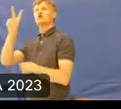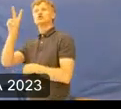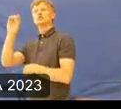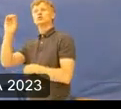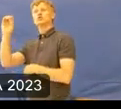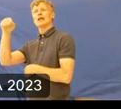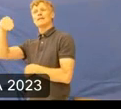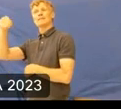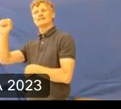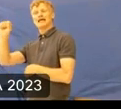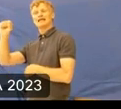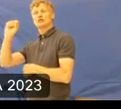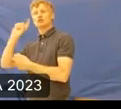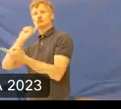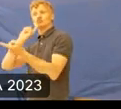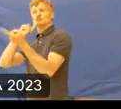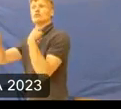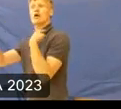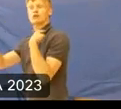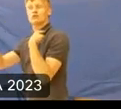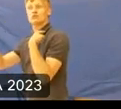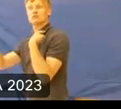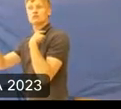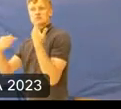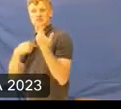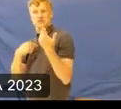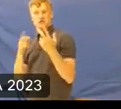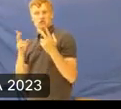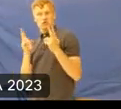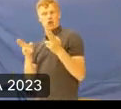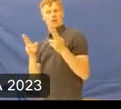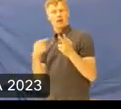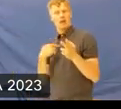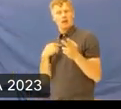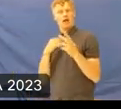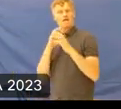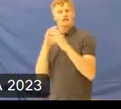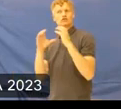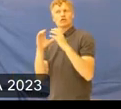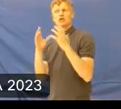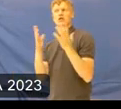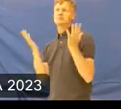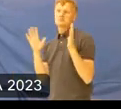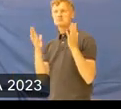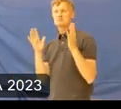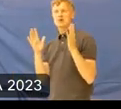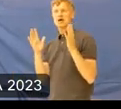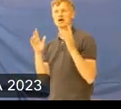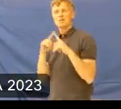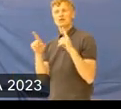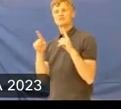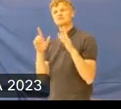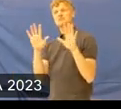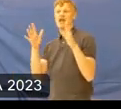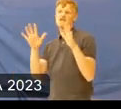is a distribution of turns in a typical conversation. There's a bit of leeway here, but you know, on average, we're talking